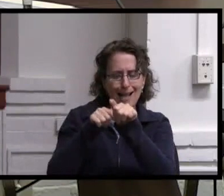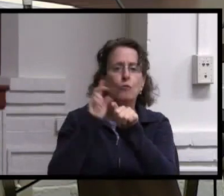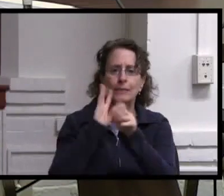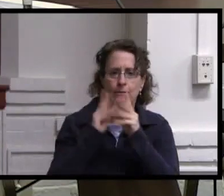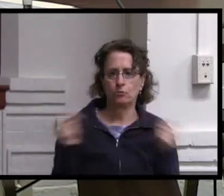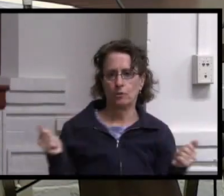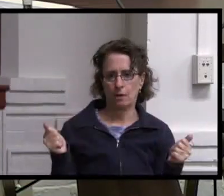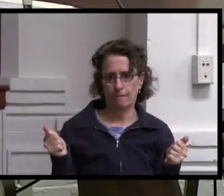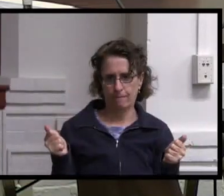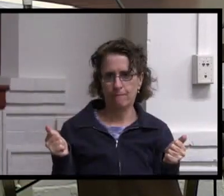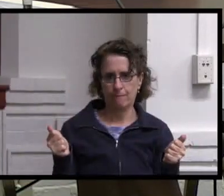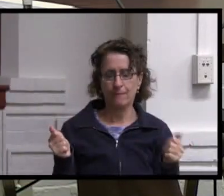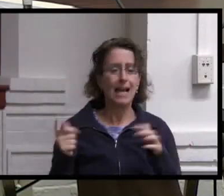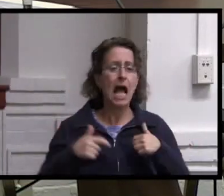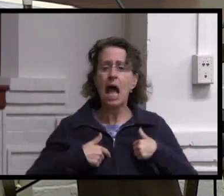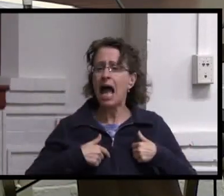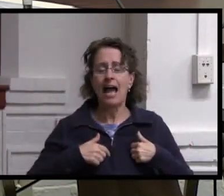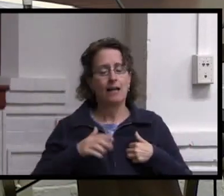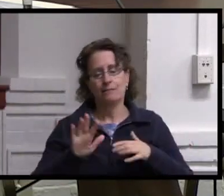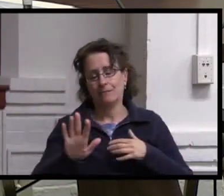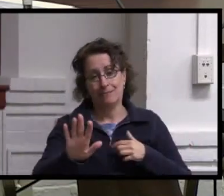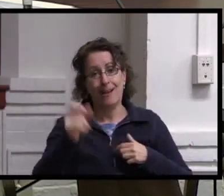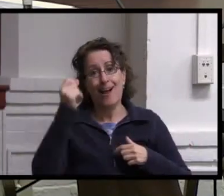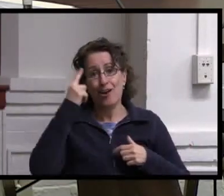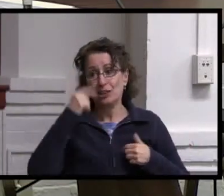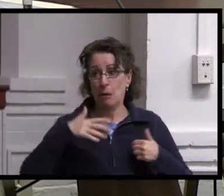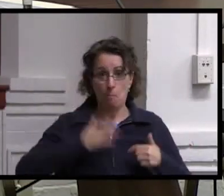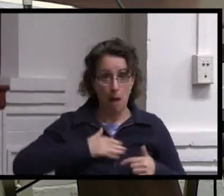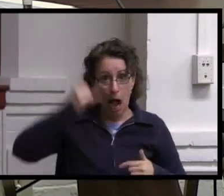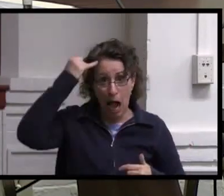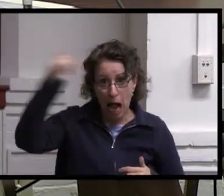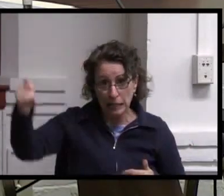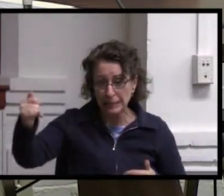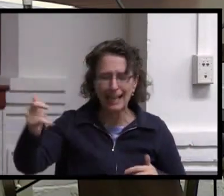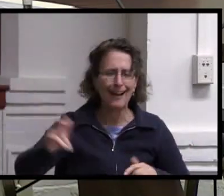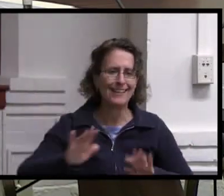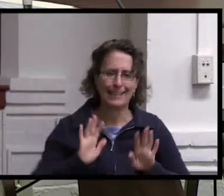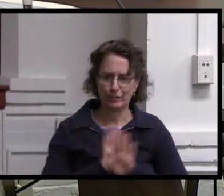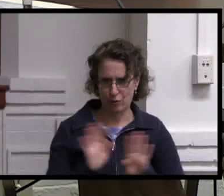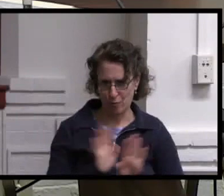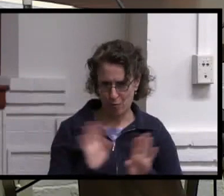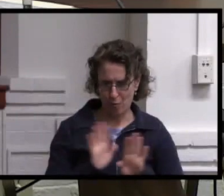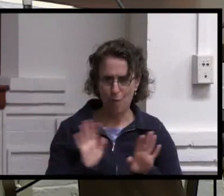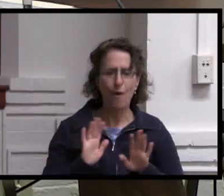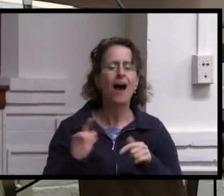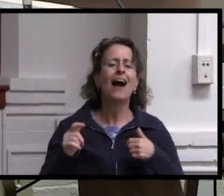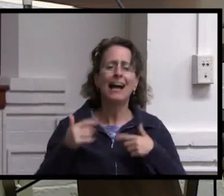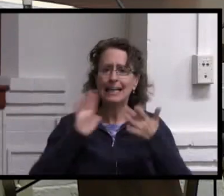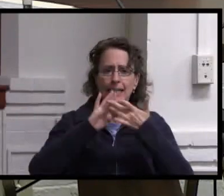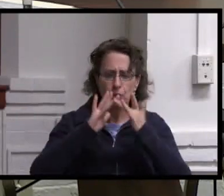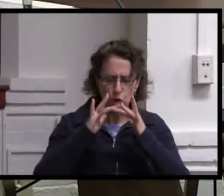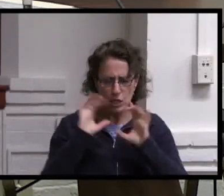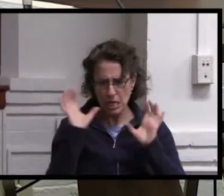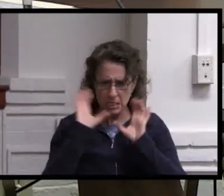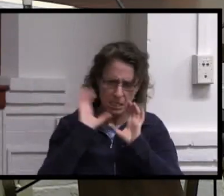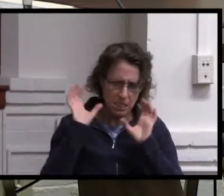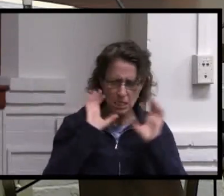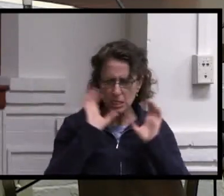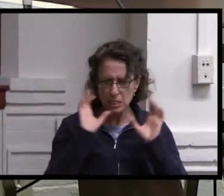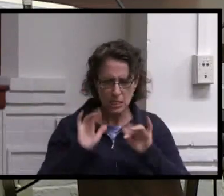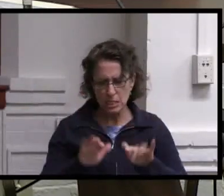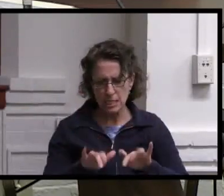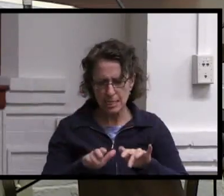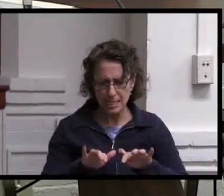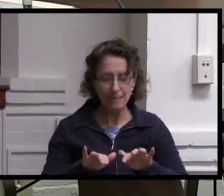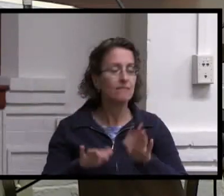and this is not original, this happens a lot, there's a plethora of information on the internet about an outreach